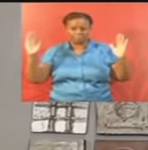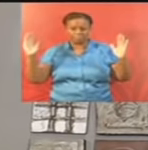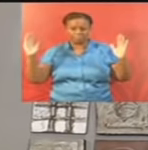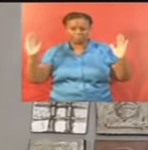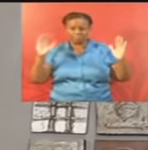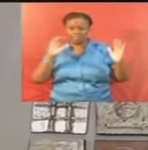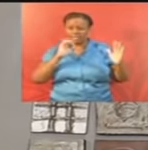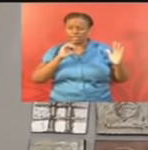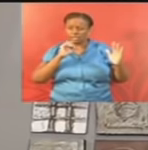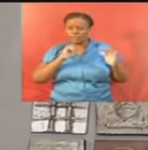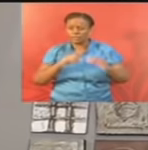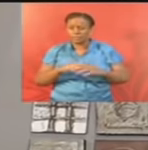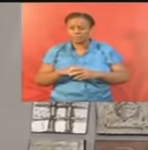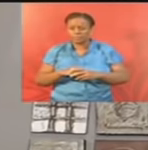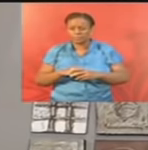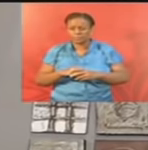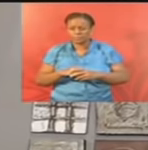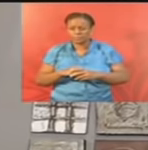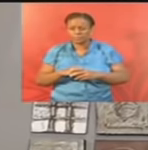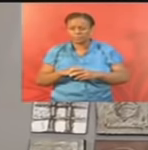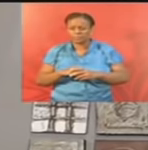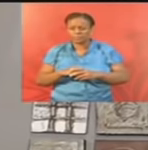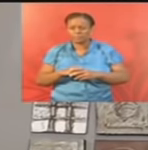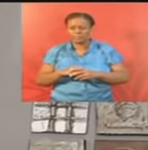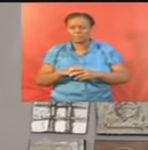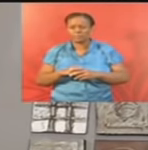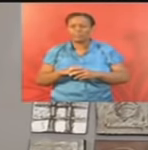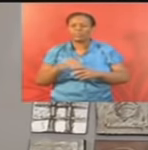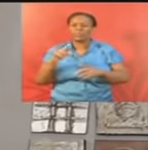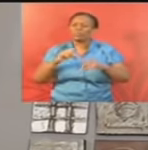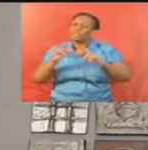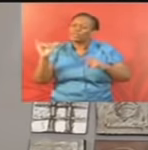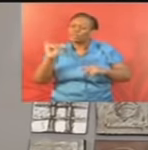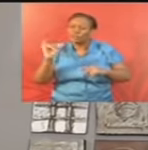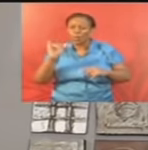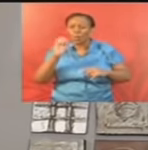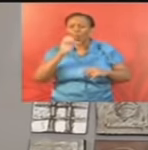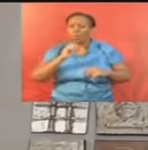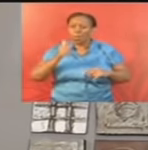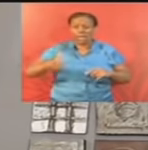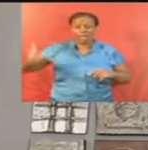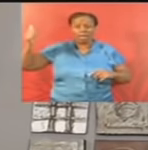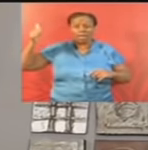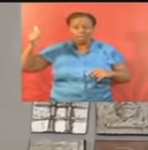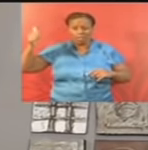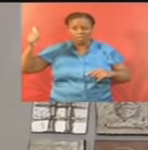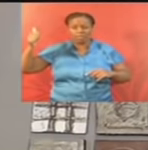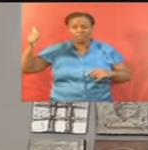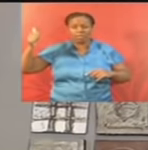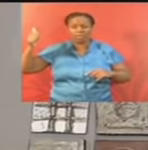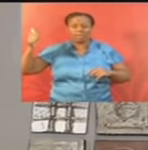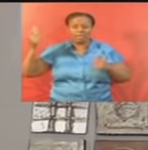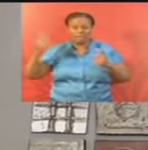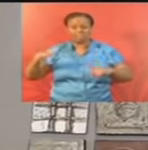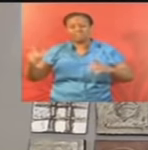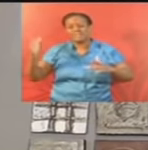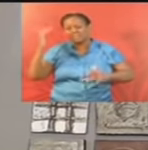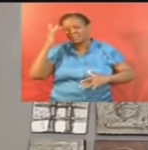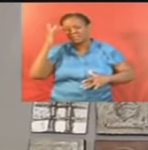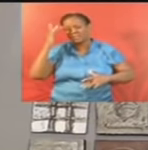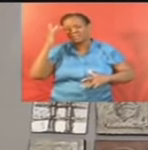occurring, and the cases above the 25 to 49 age group have been occurring and have resulted in many